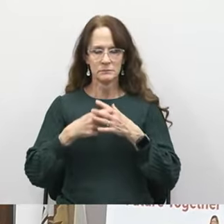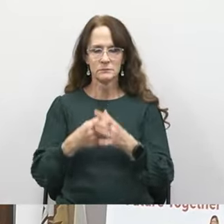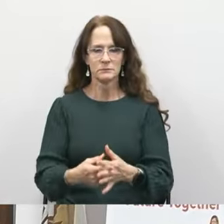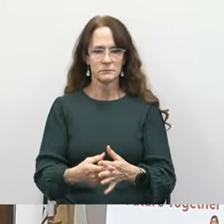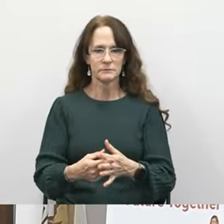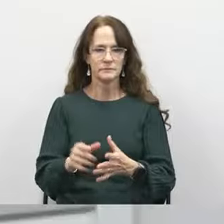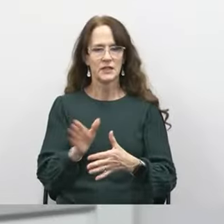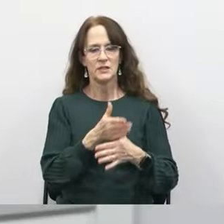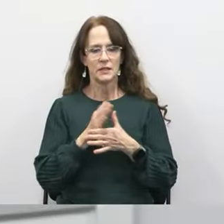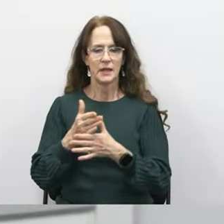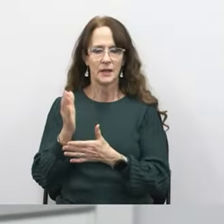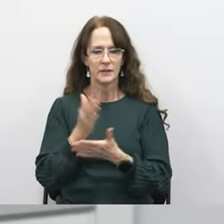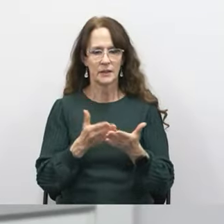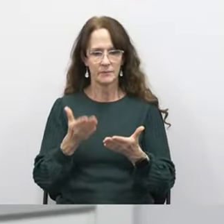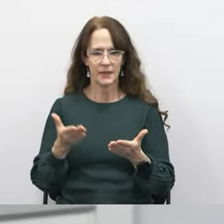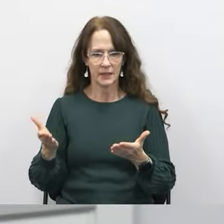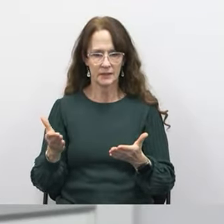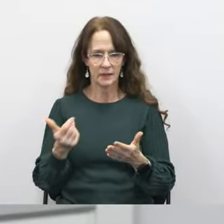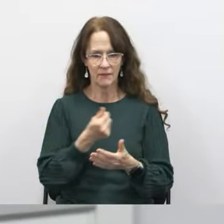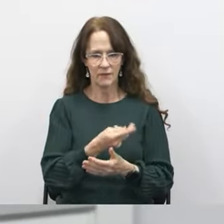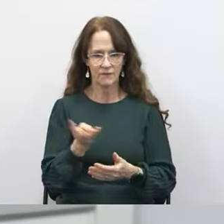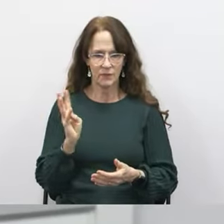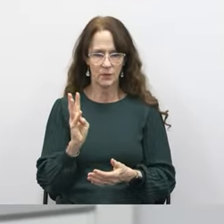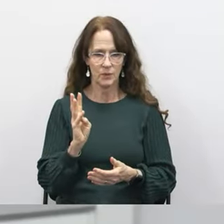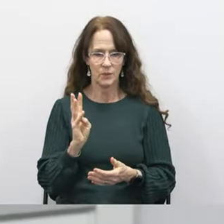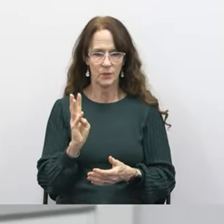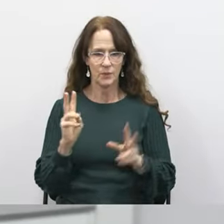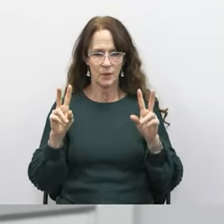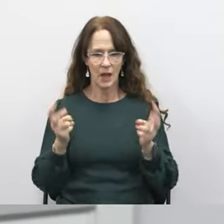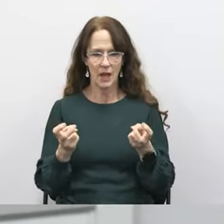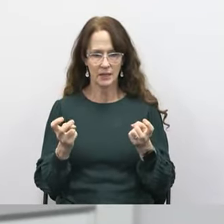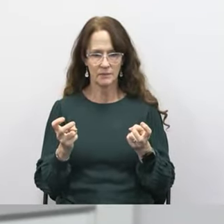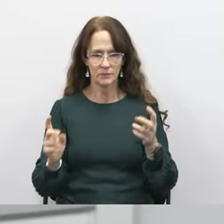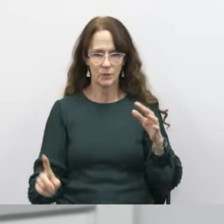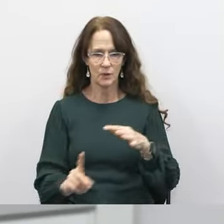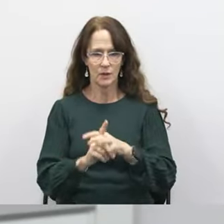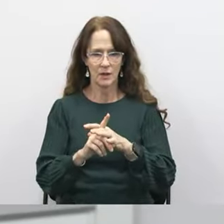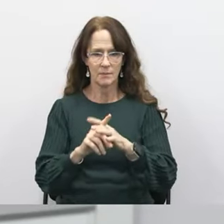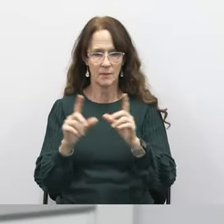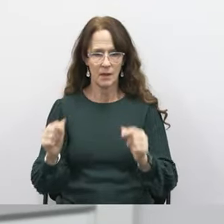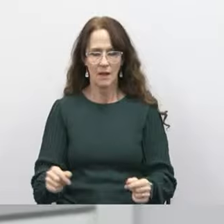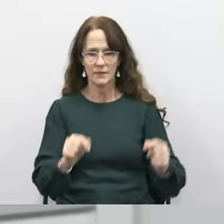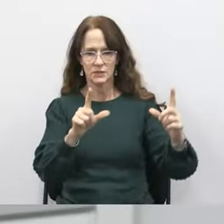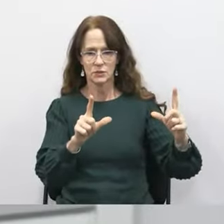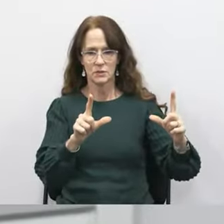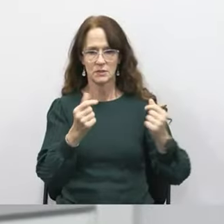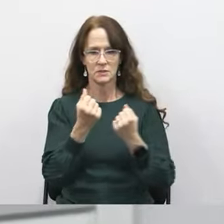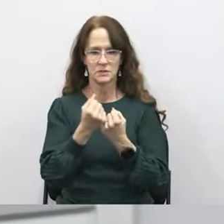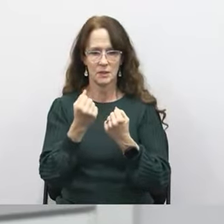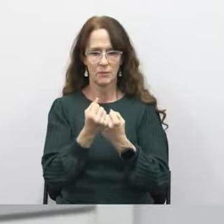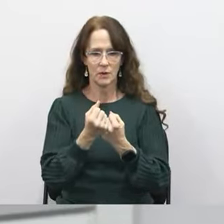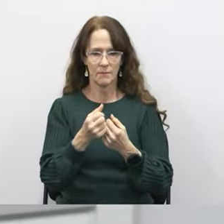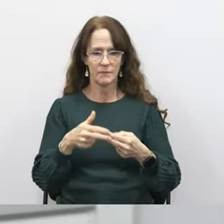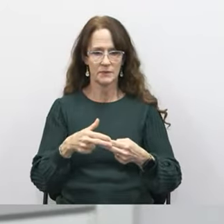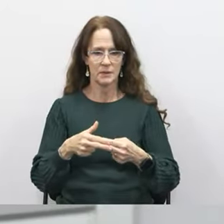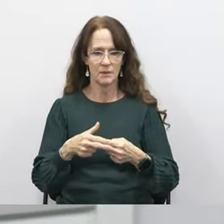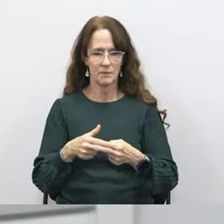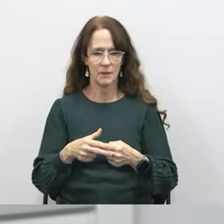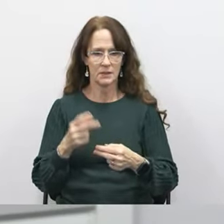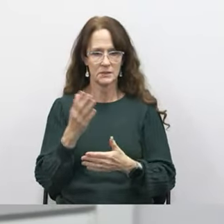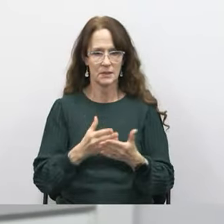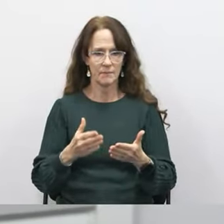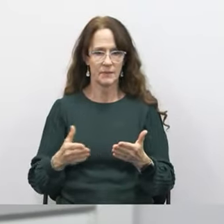to share a few things and then have a couple of items that will come up on the screen to support, not slides to follow, but some